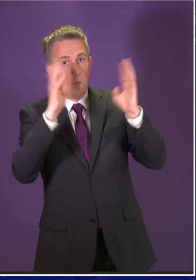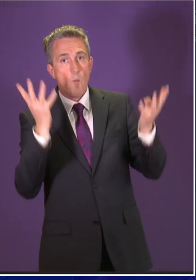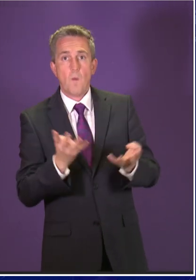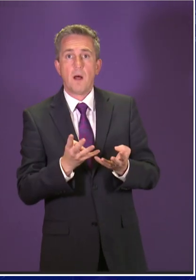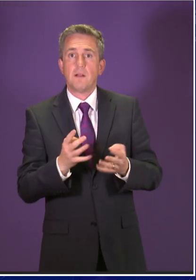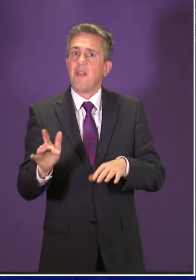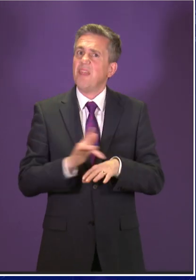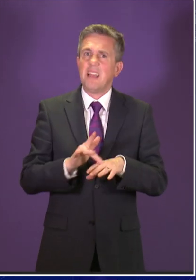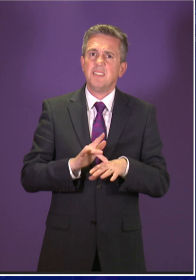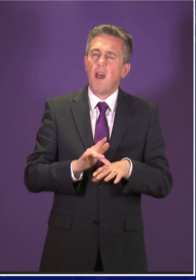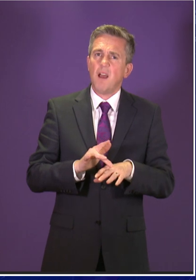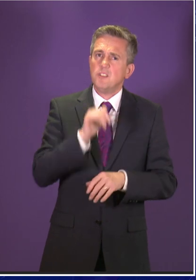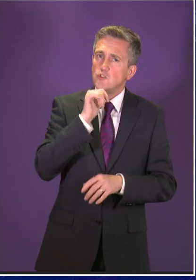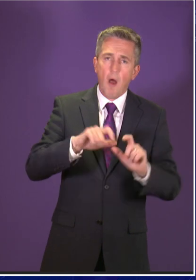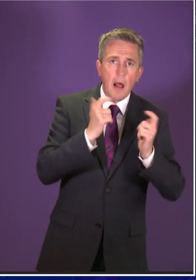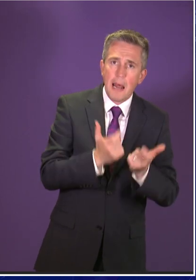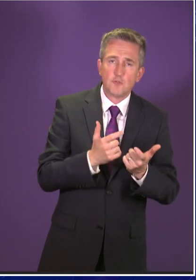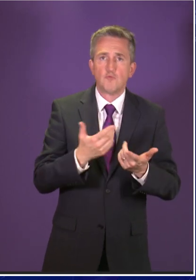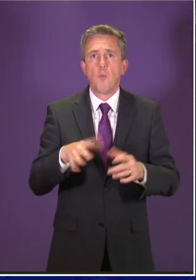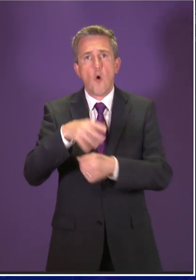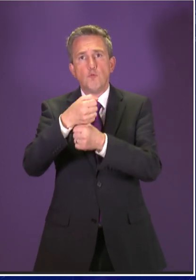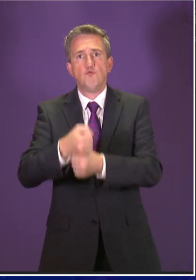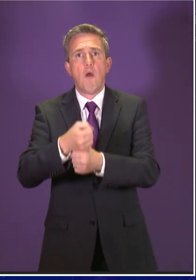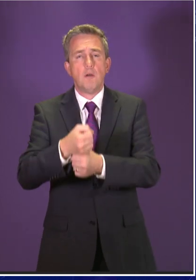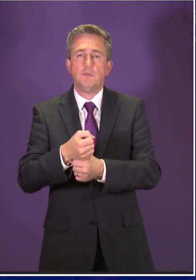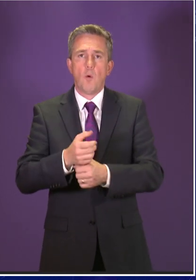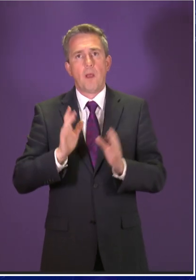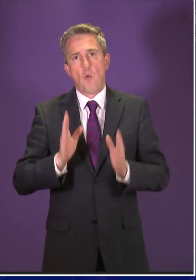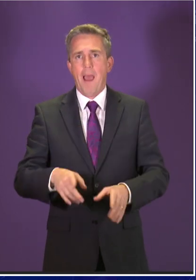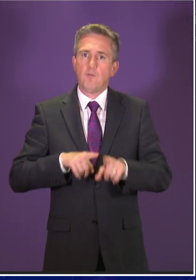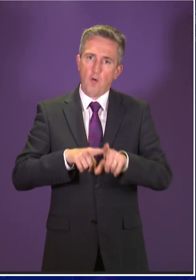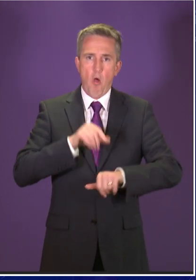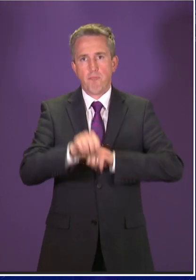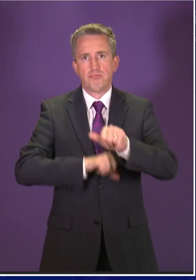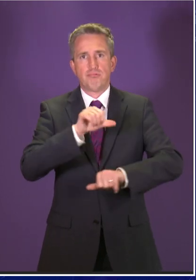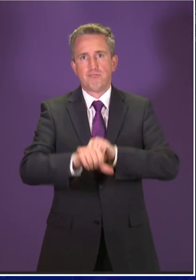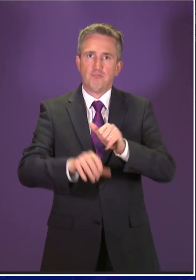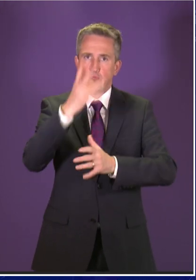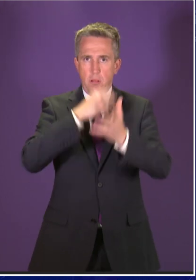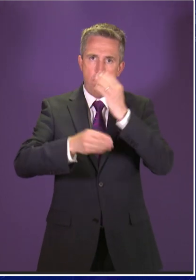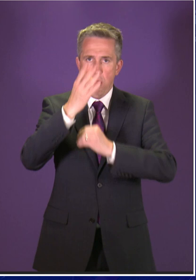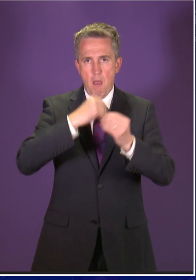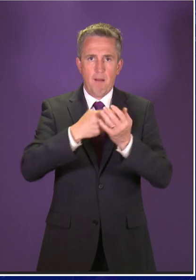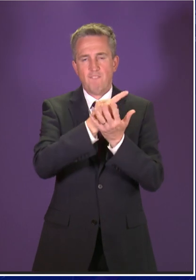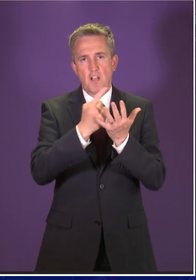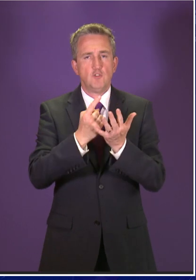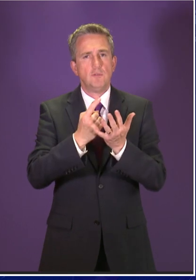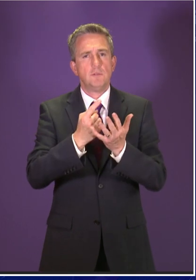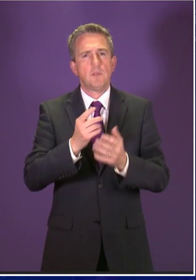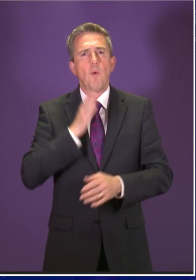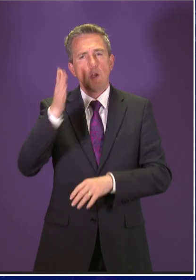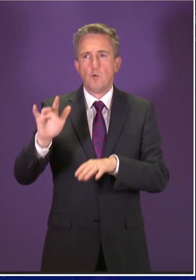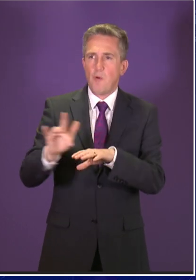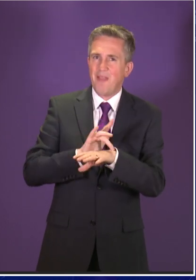a classroom or church in which compulsory courses are taught regarding the cultivation of virtues. A theatre